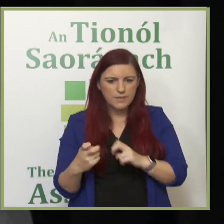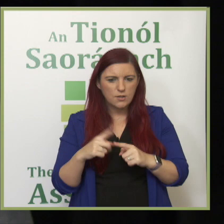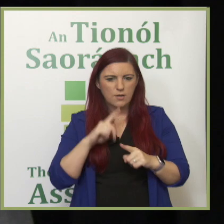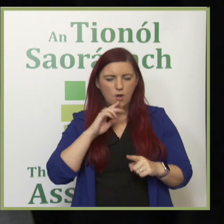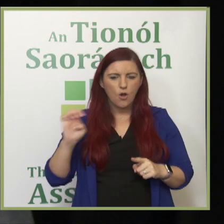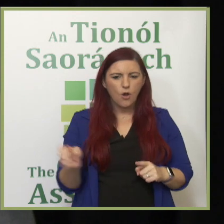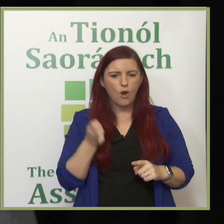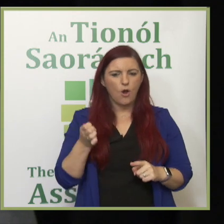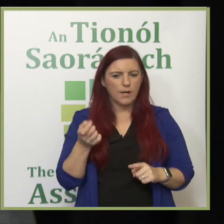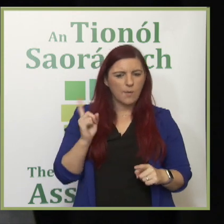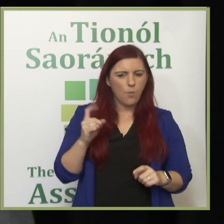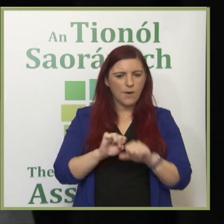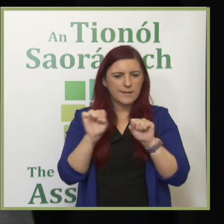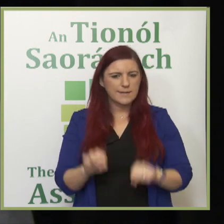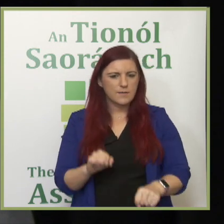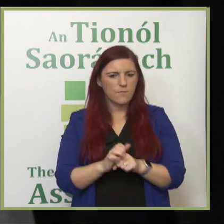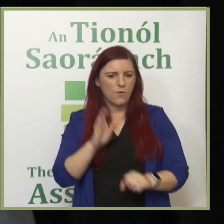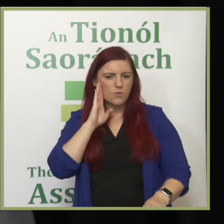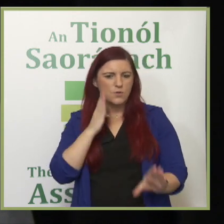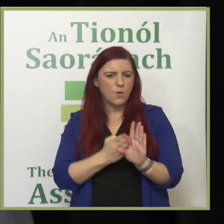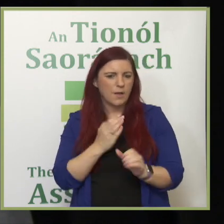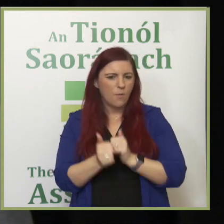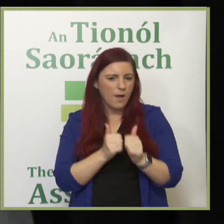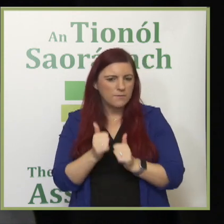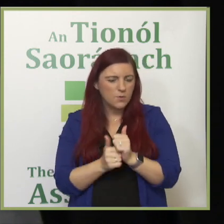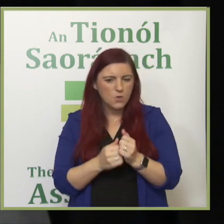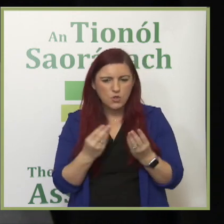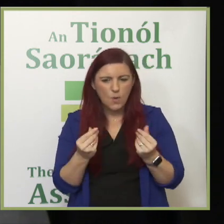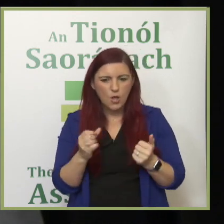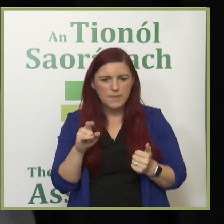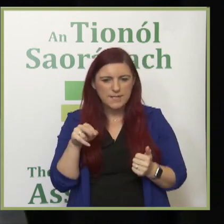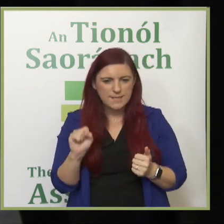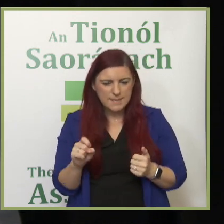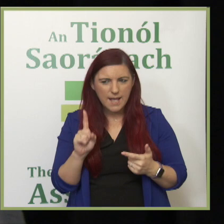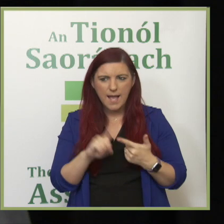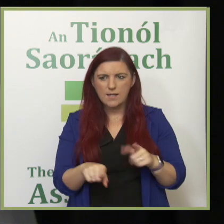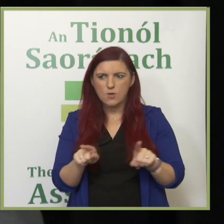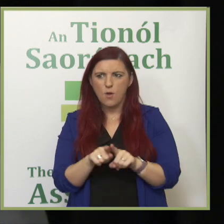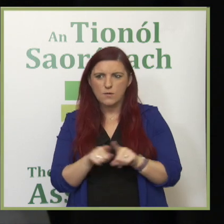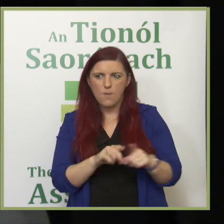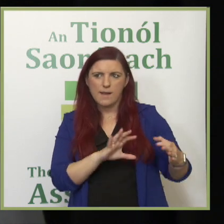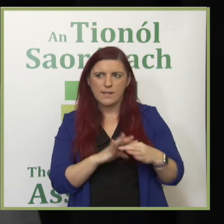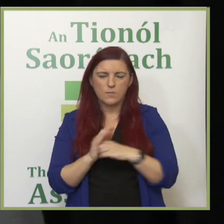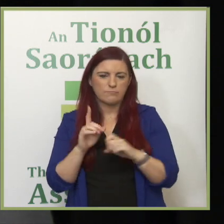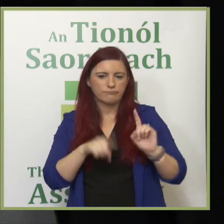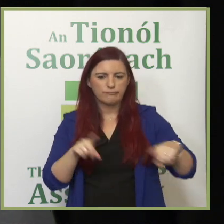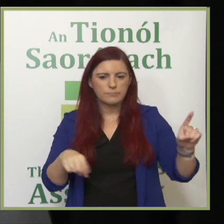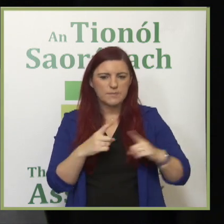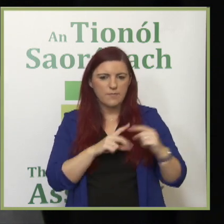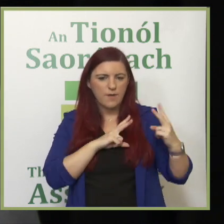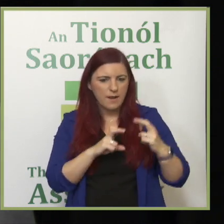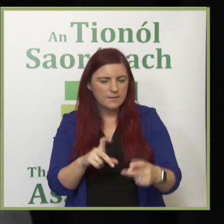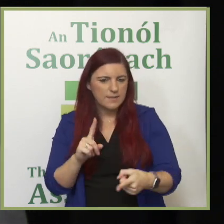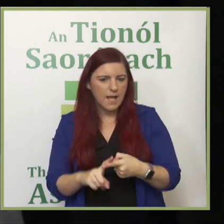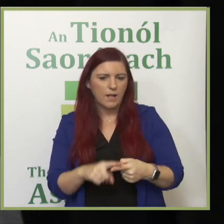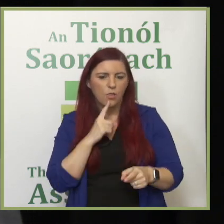psychoactive substances. And it draws on the latest modules of our EU drug markets analysis and the responses